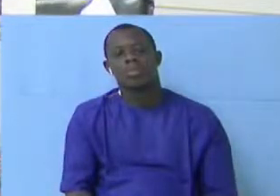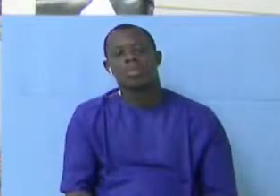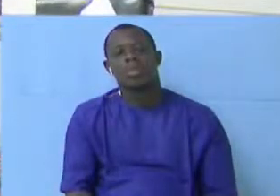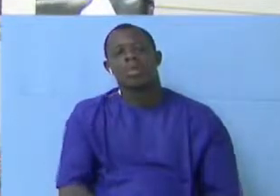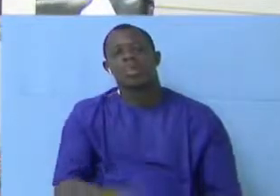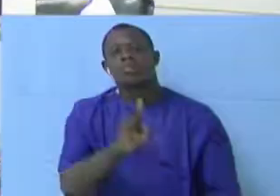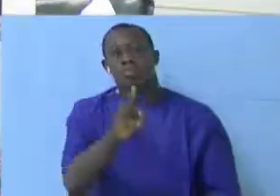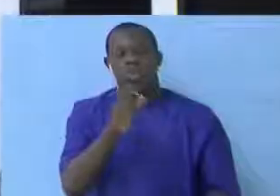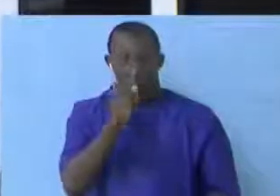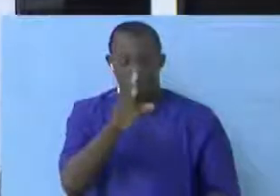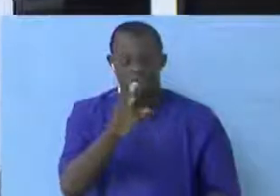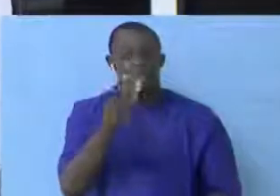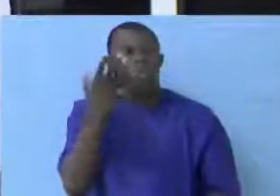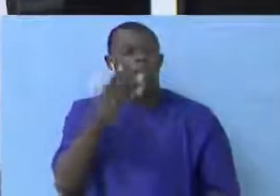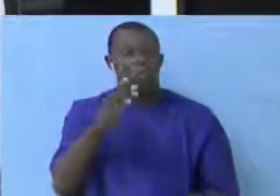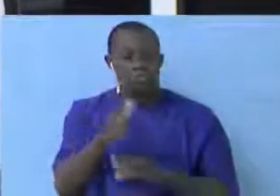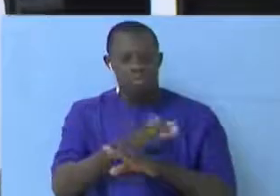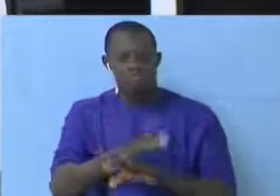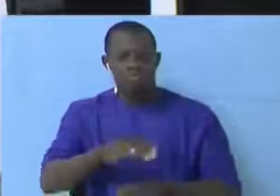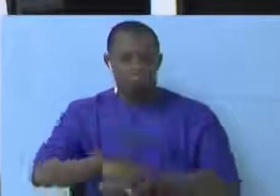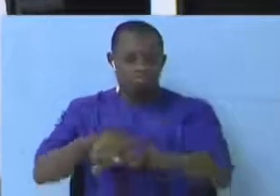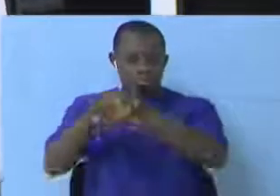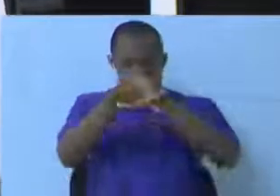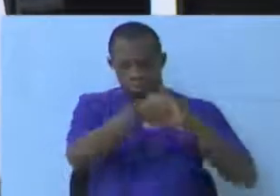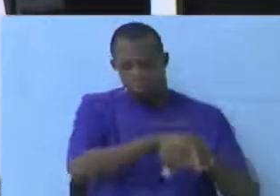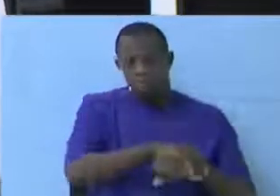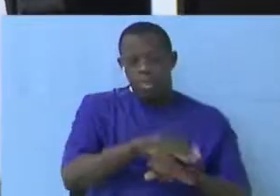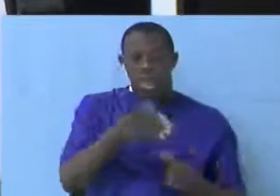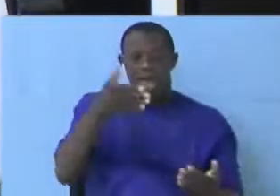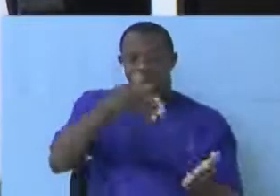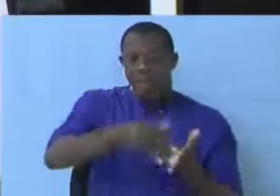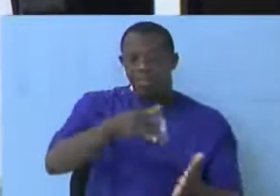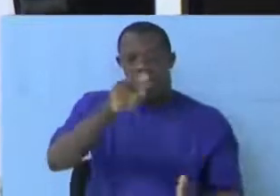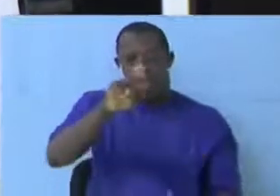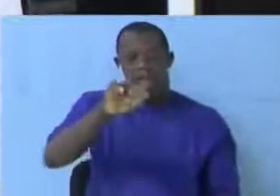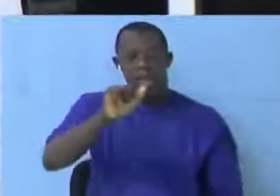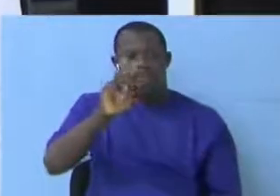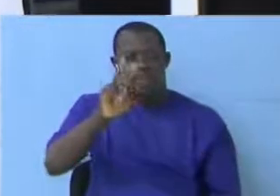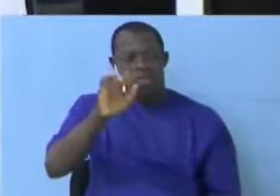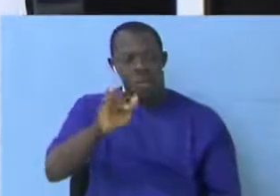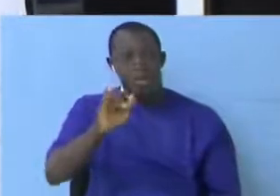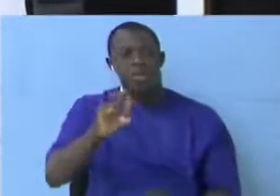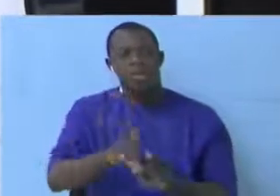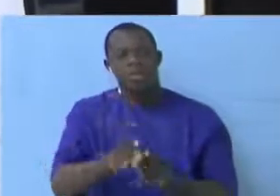assalam. You said here that when you took these people up to the Navy, went